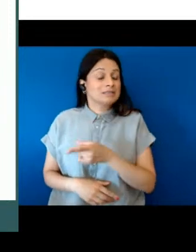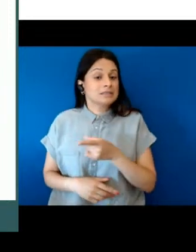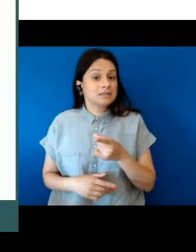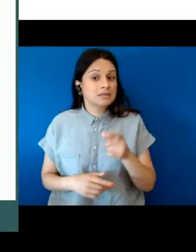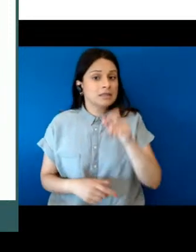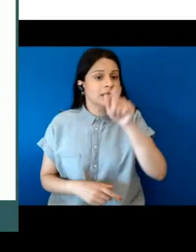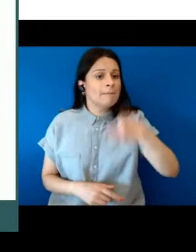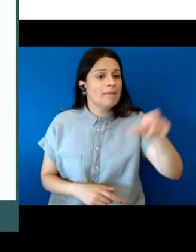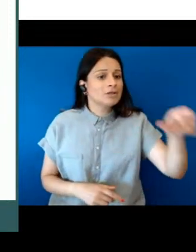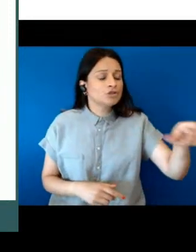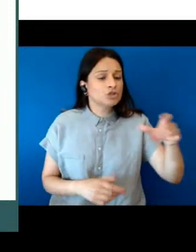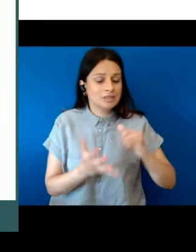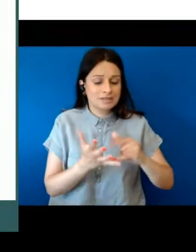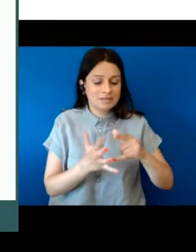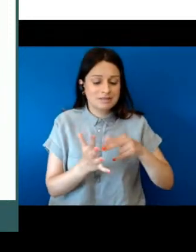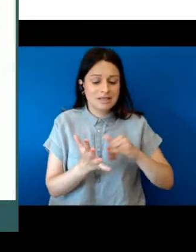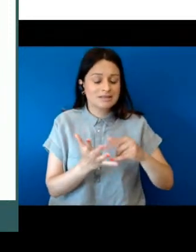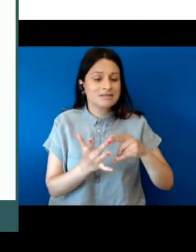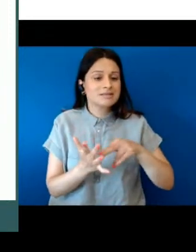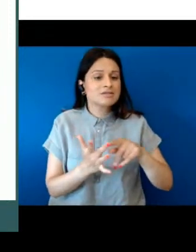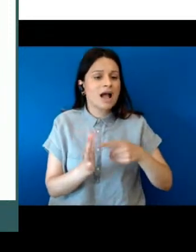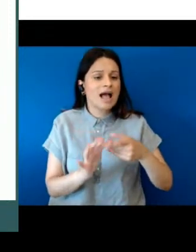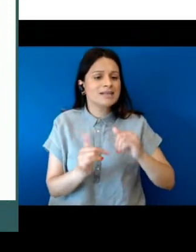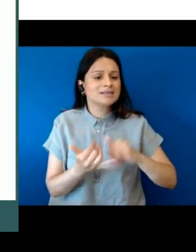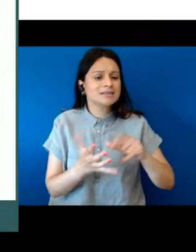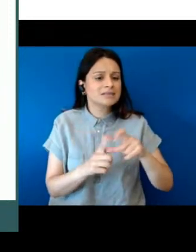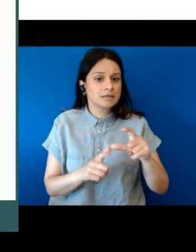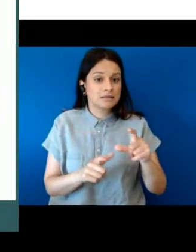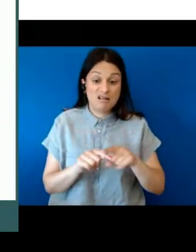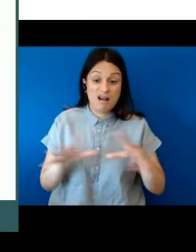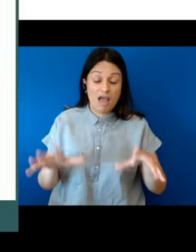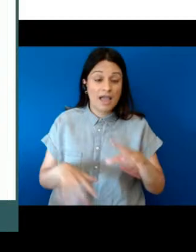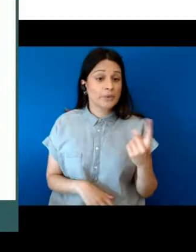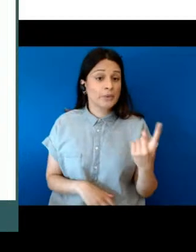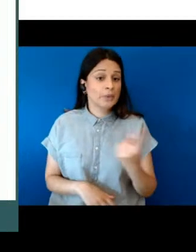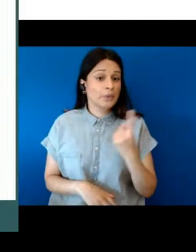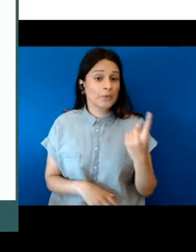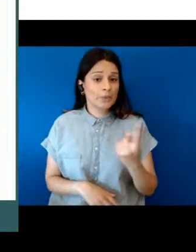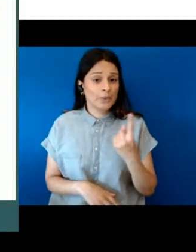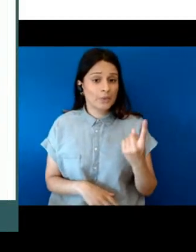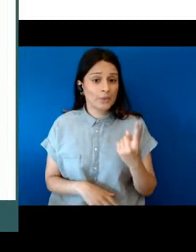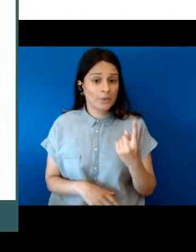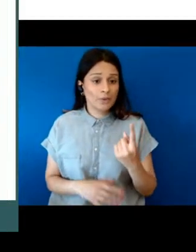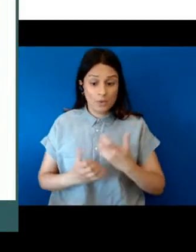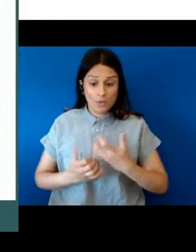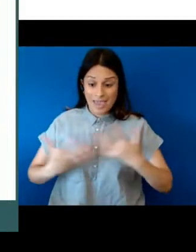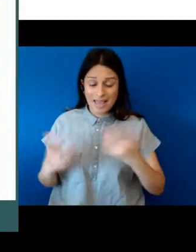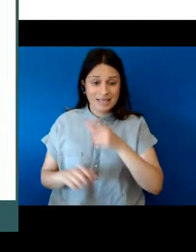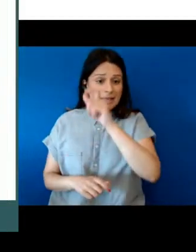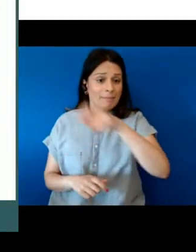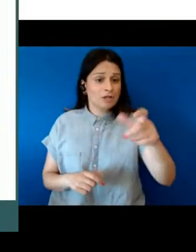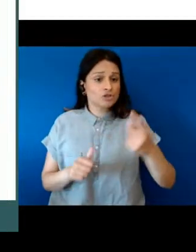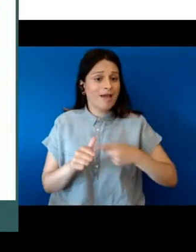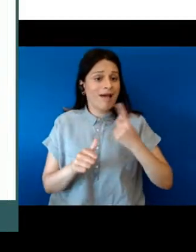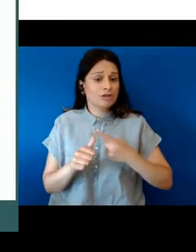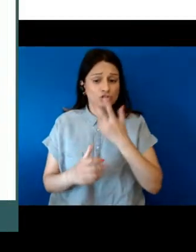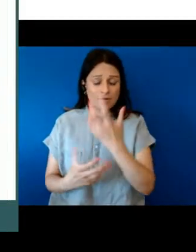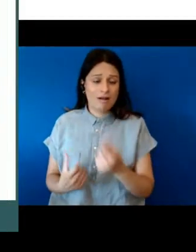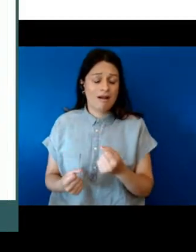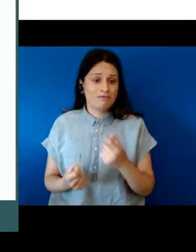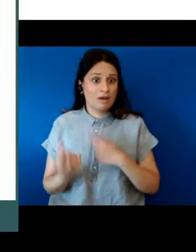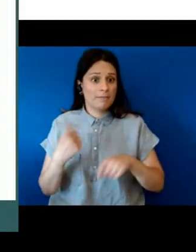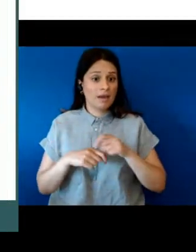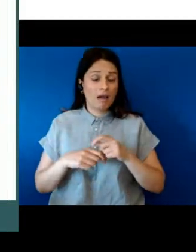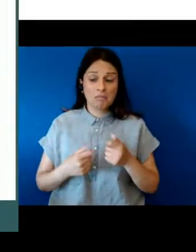cat allergens, like all allergic patients, when they become sensitized to them and